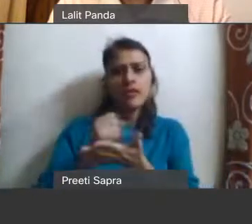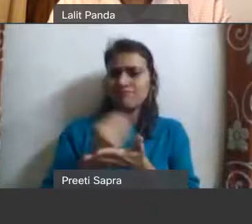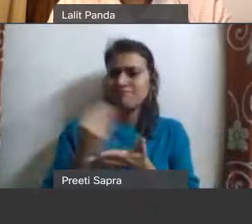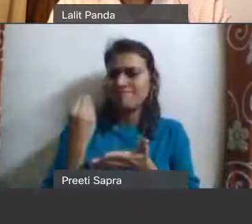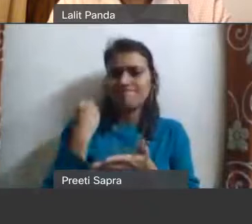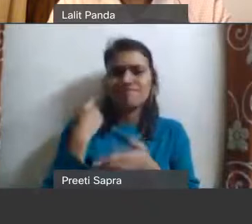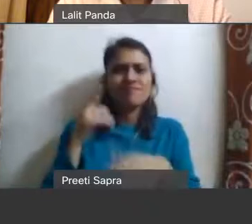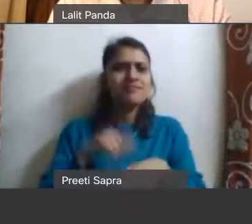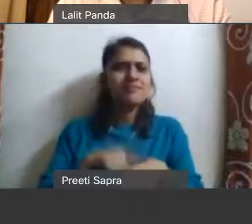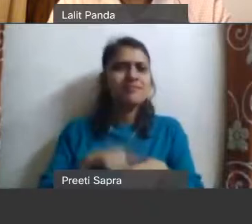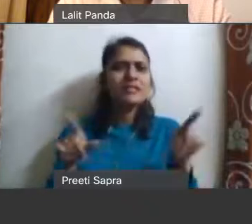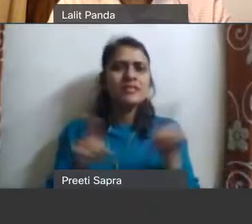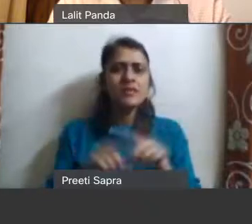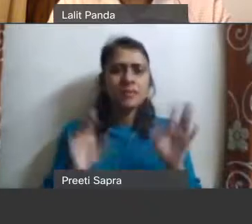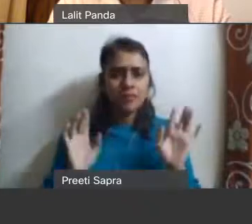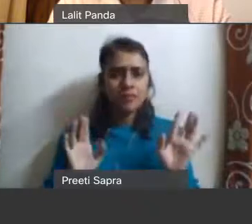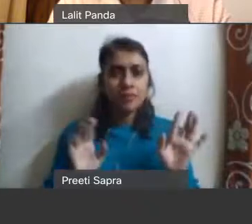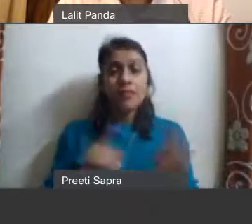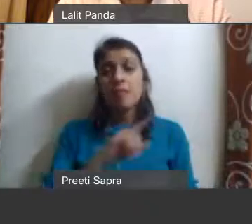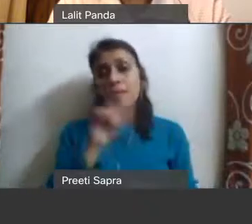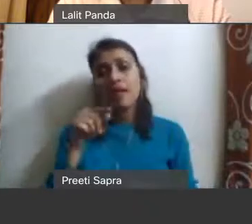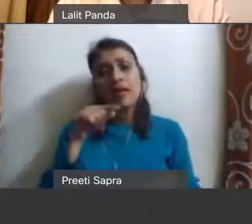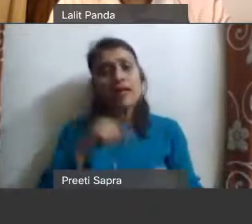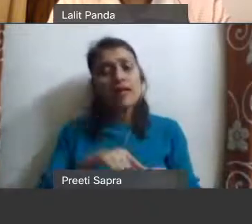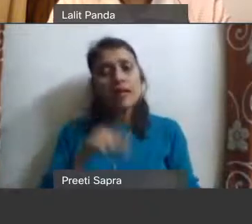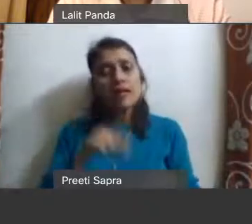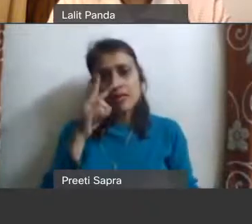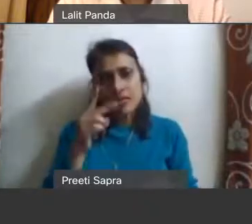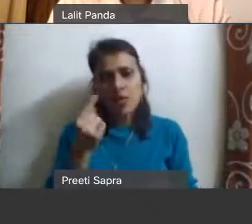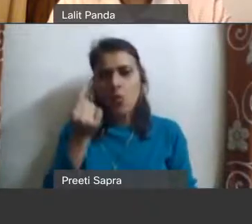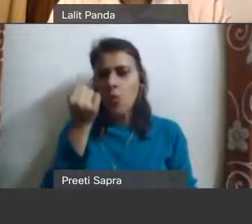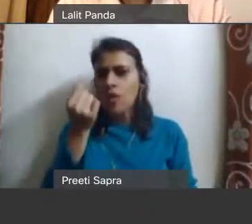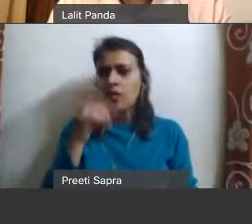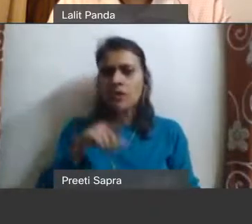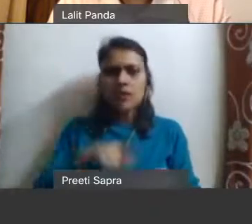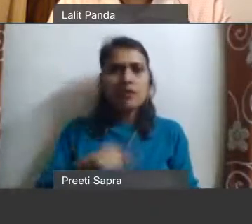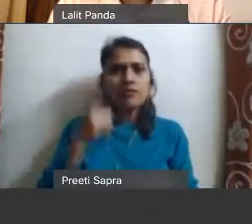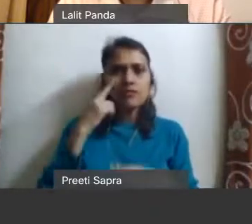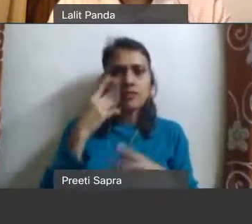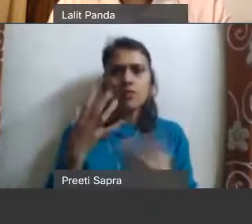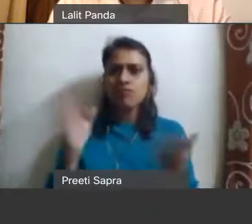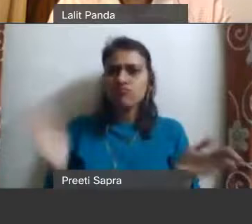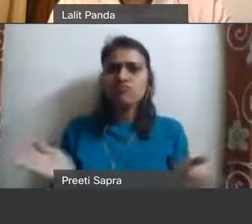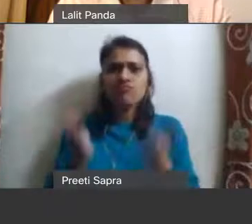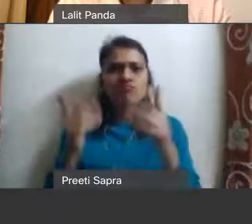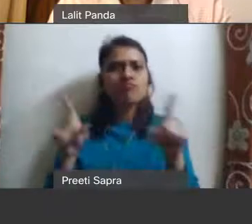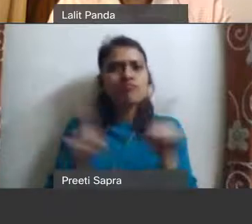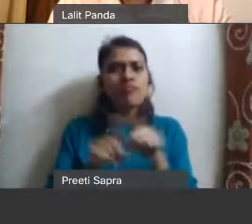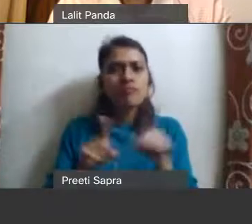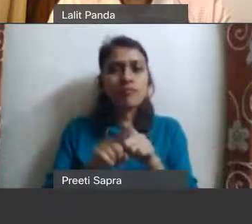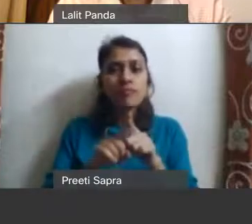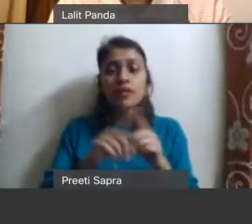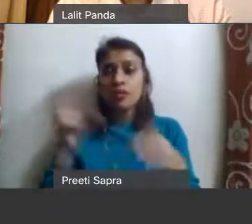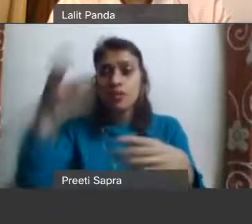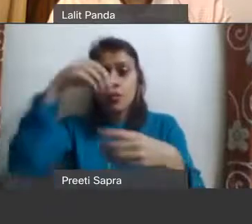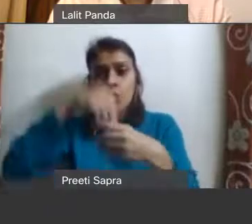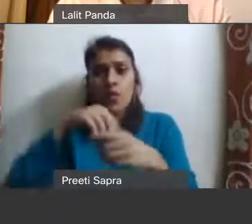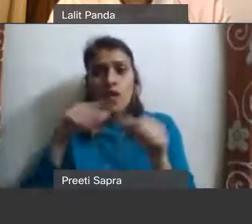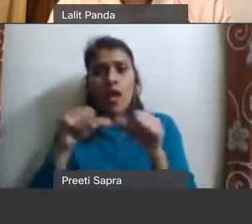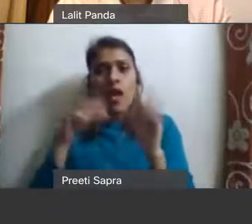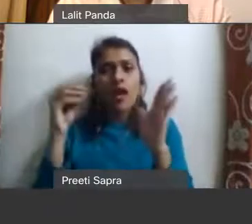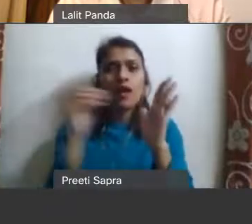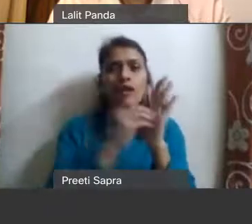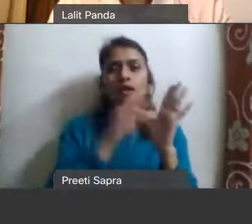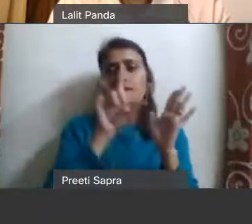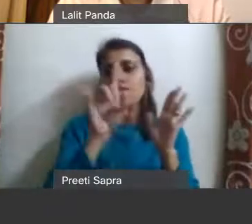times. And this perhaps might have been one of the motivations for the makers as well to put in Article 14 for a very